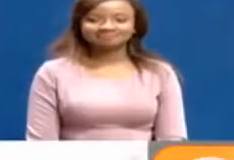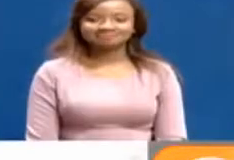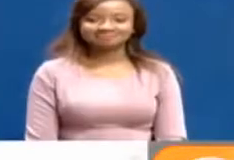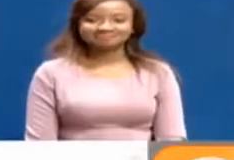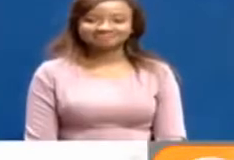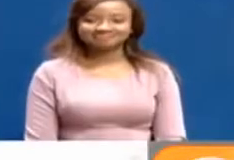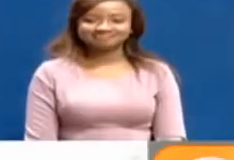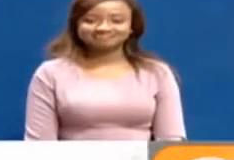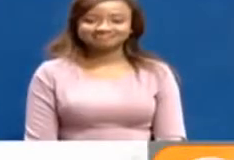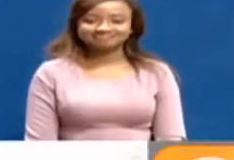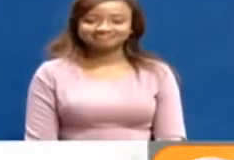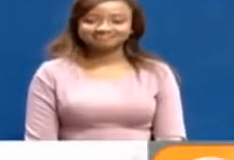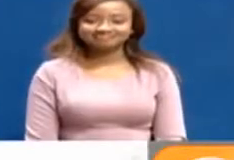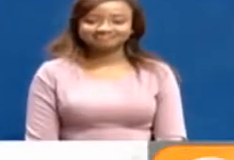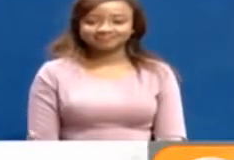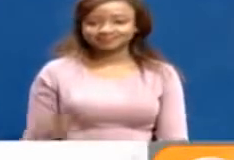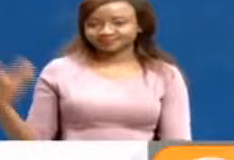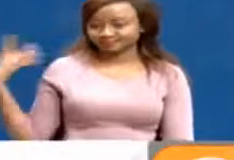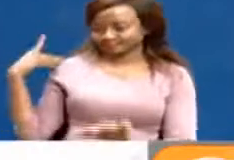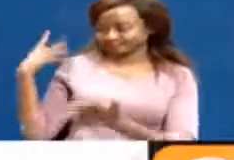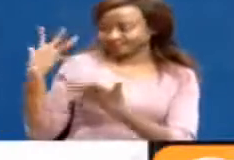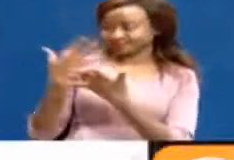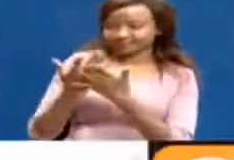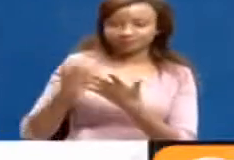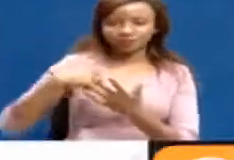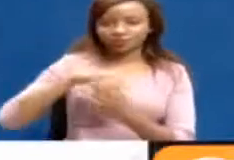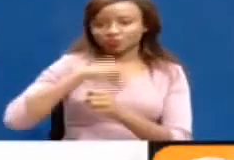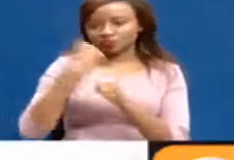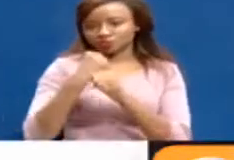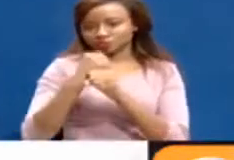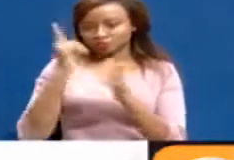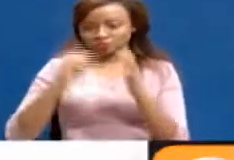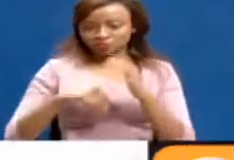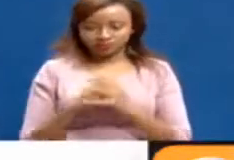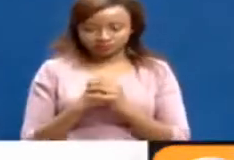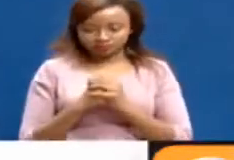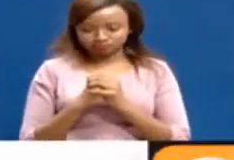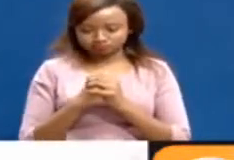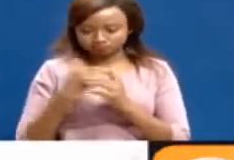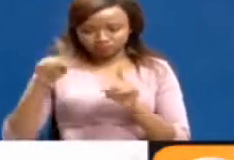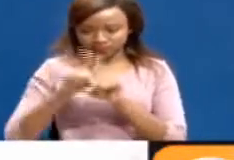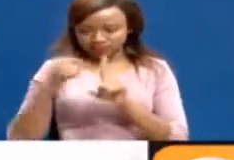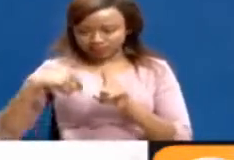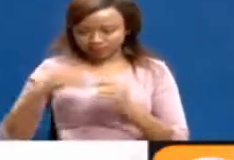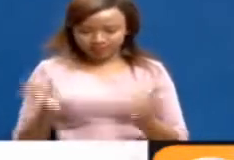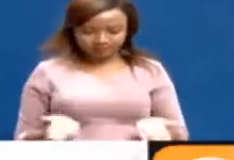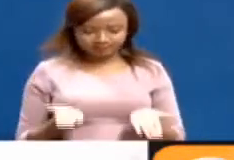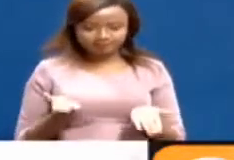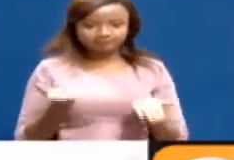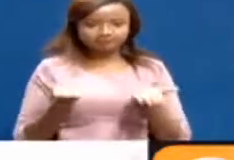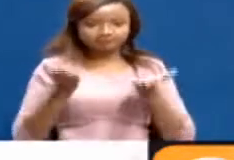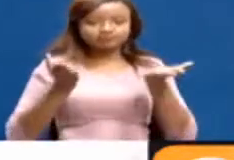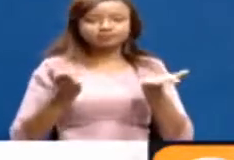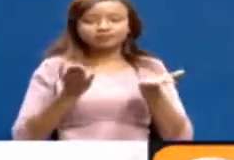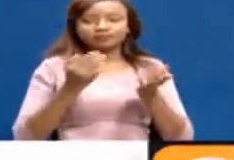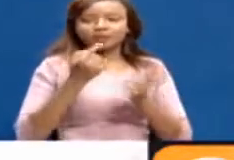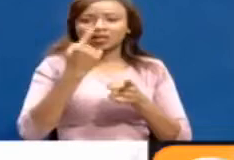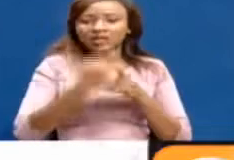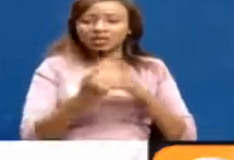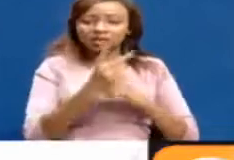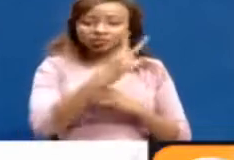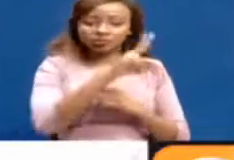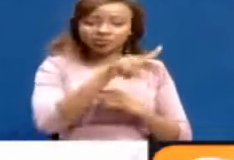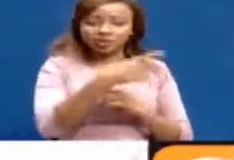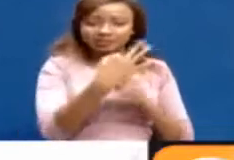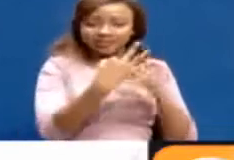Jeff, for a long time, what we've been trying to do as a country, and I think great strides have been made since 2008, 2009, is what we